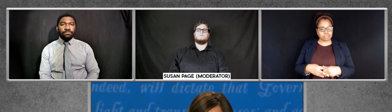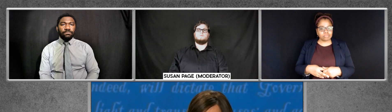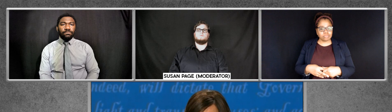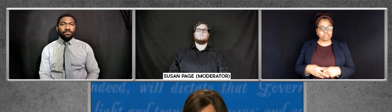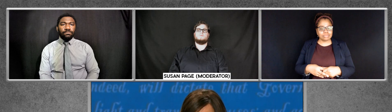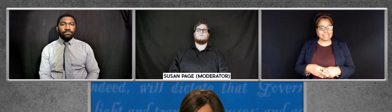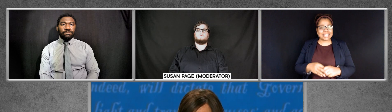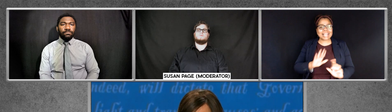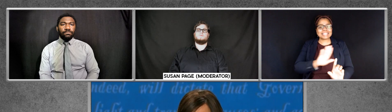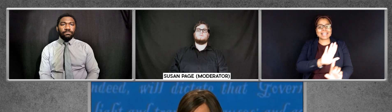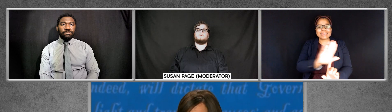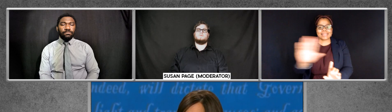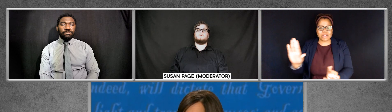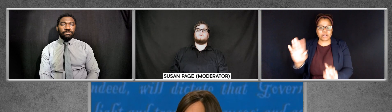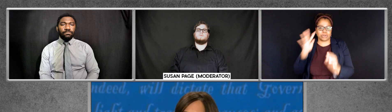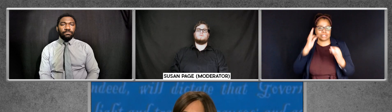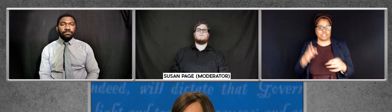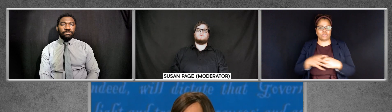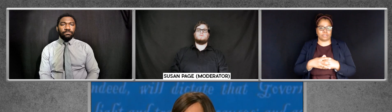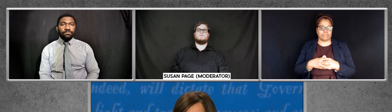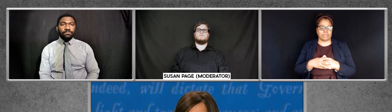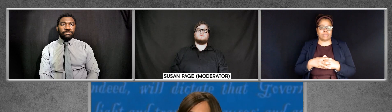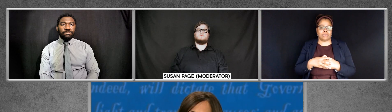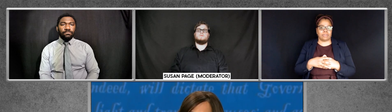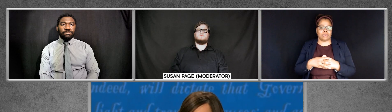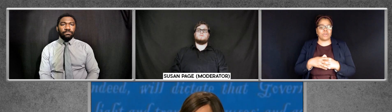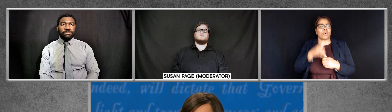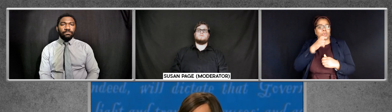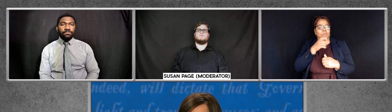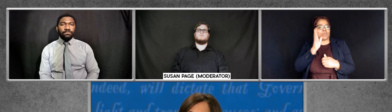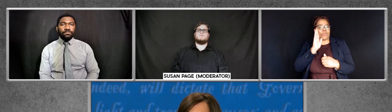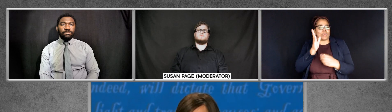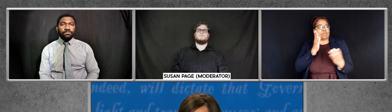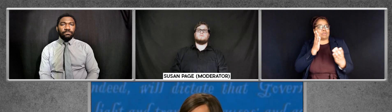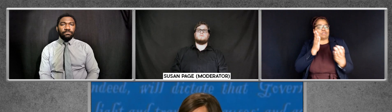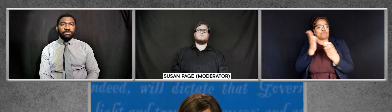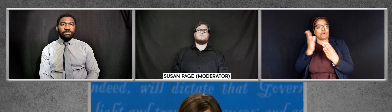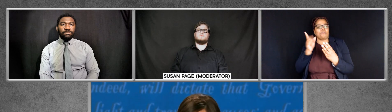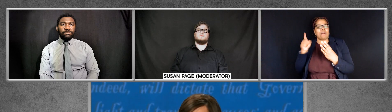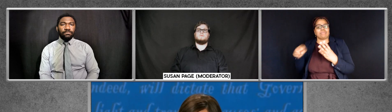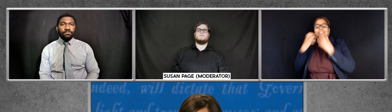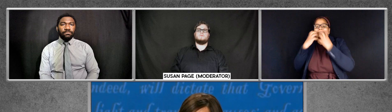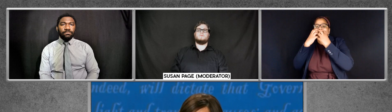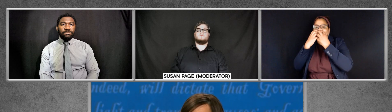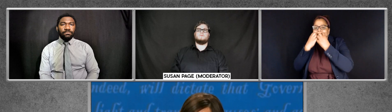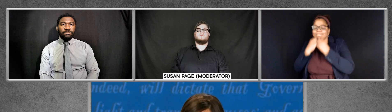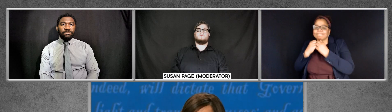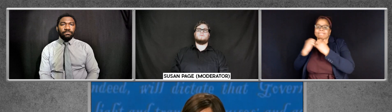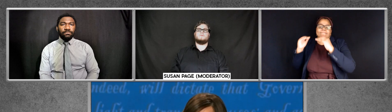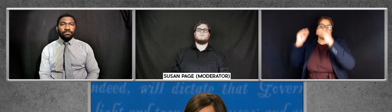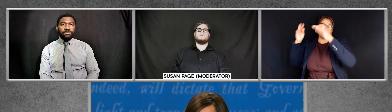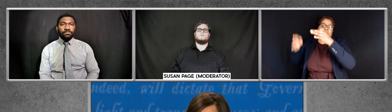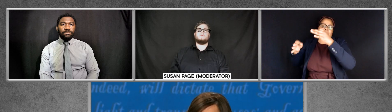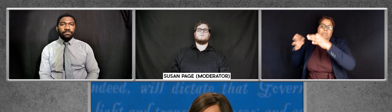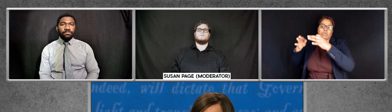their decision about who will serve on this most important body for a